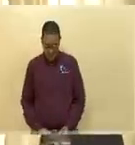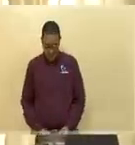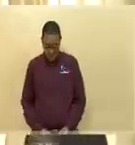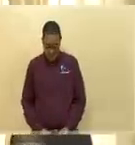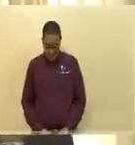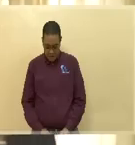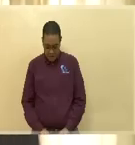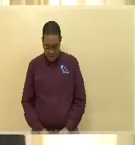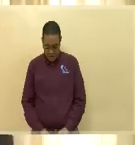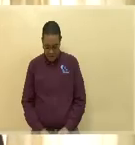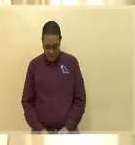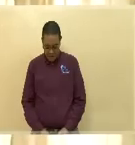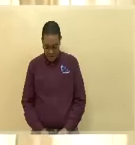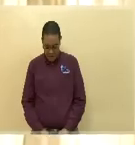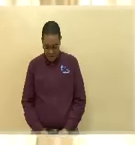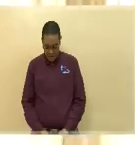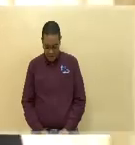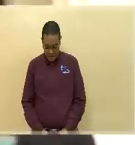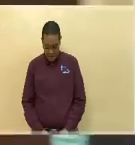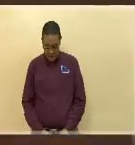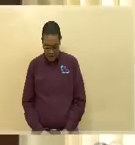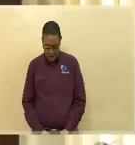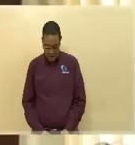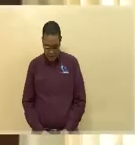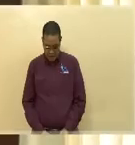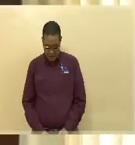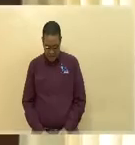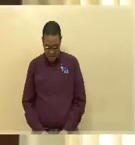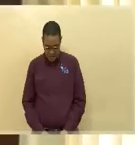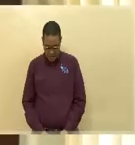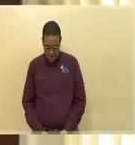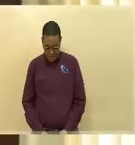And so, please, Dr. Vernon, you can come forward as well.